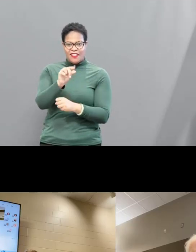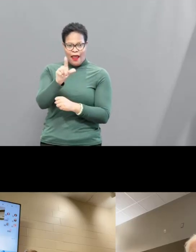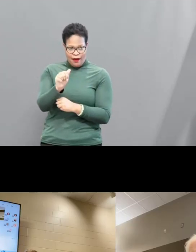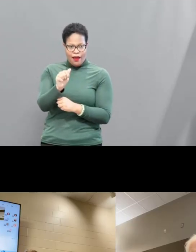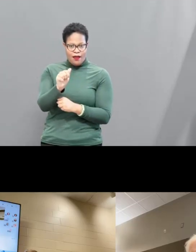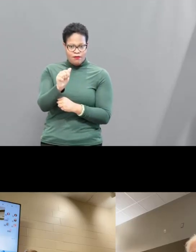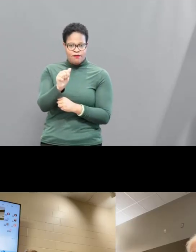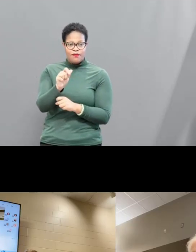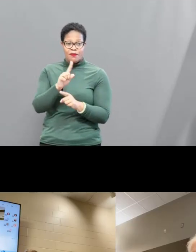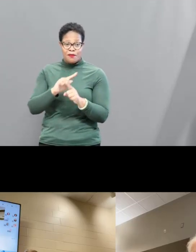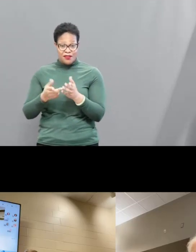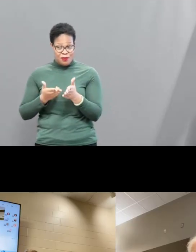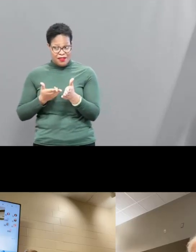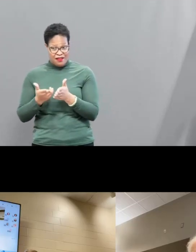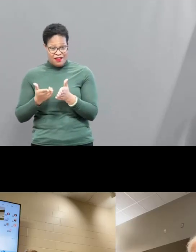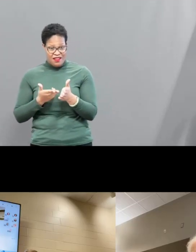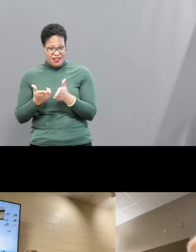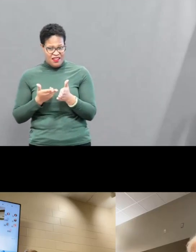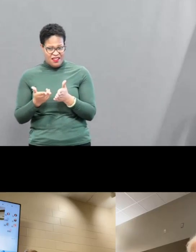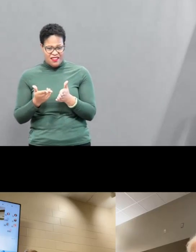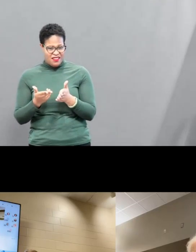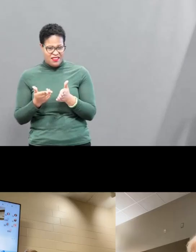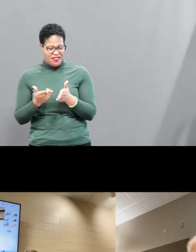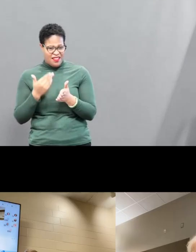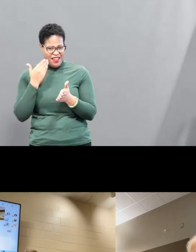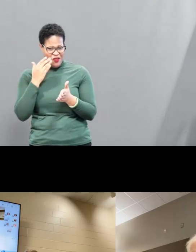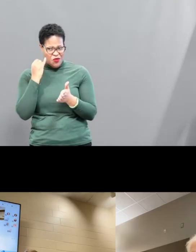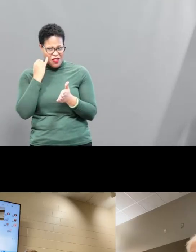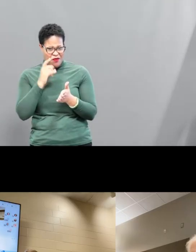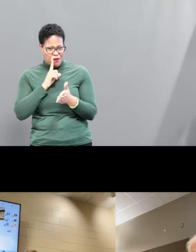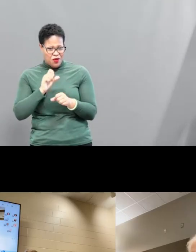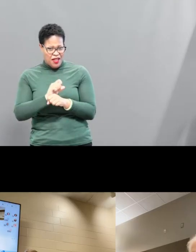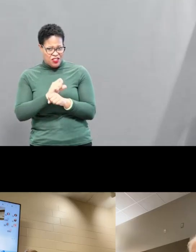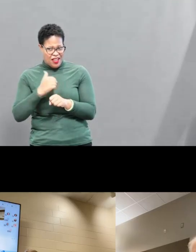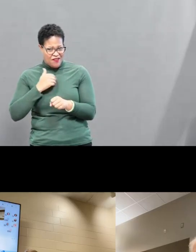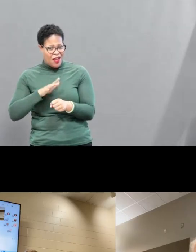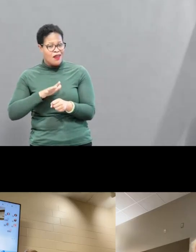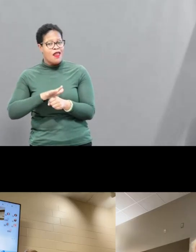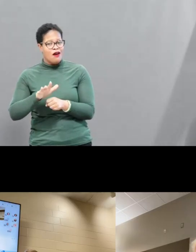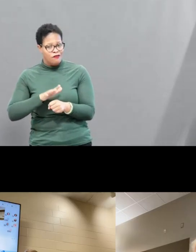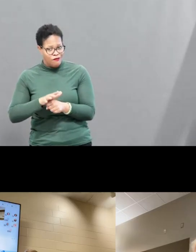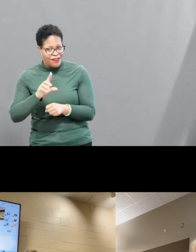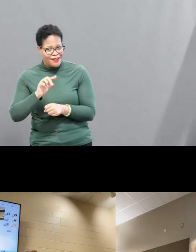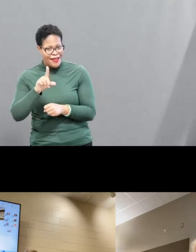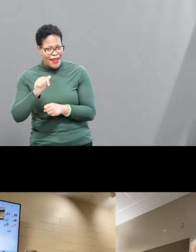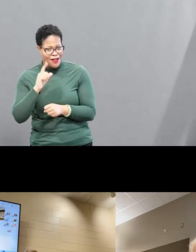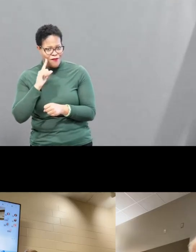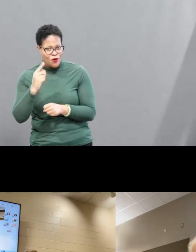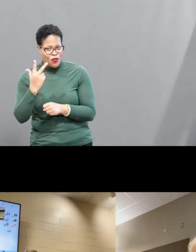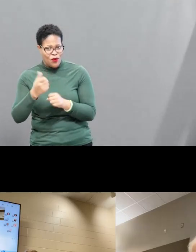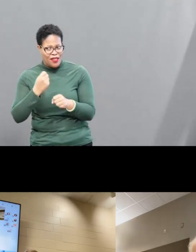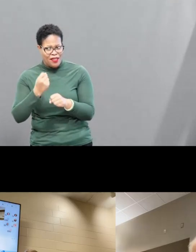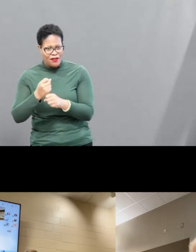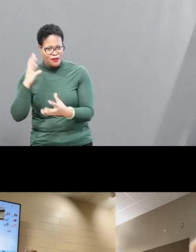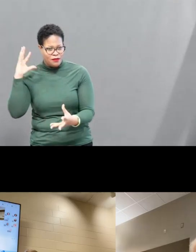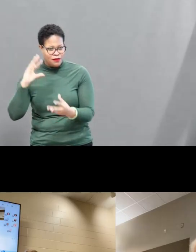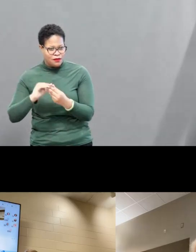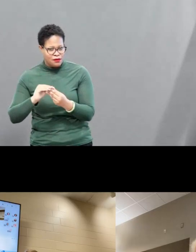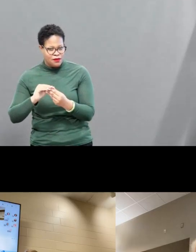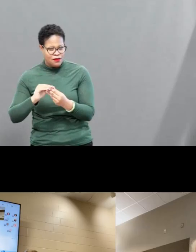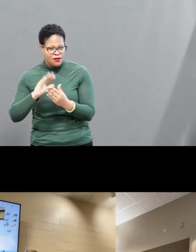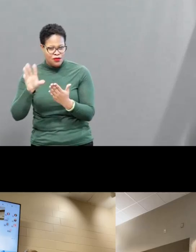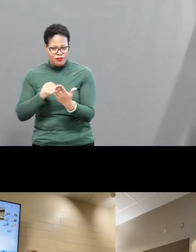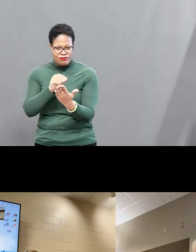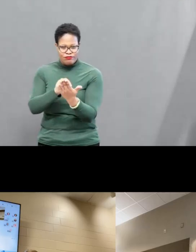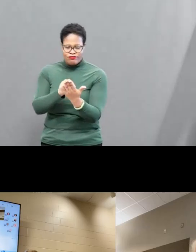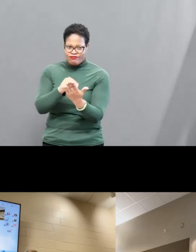data. But to be honest with you, I don't know if we will actually have enough data over the course of 3 years to put